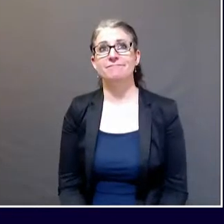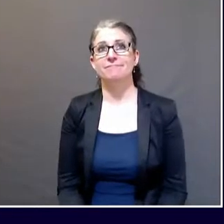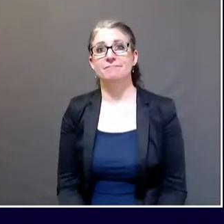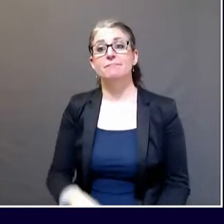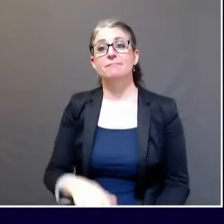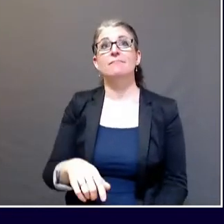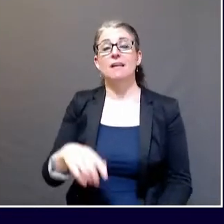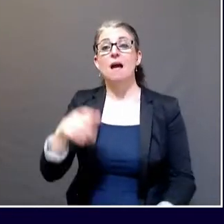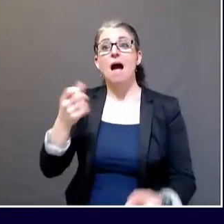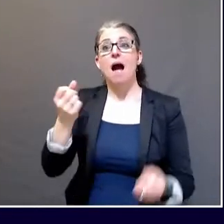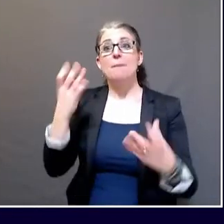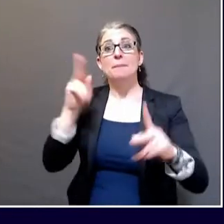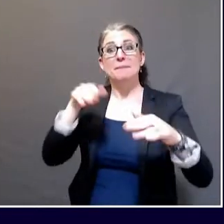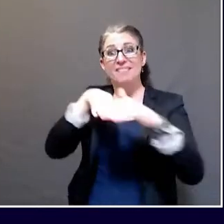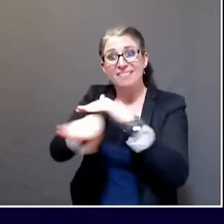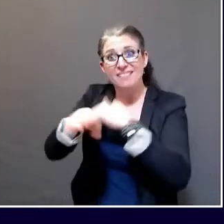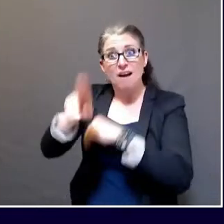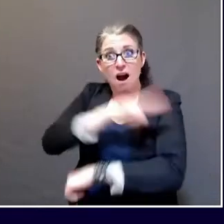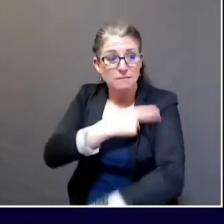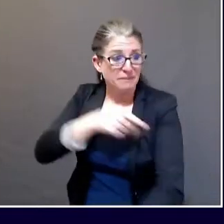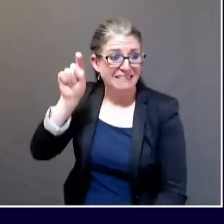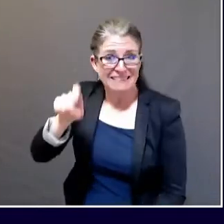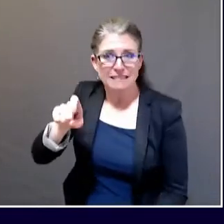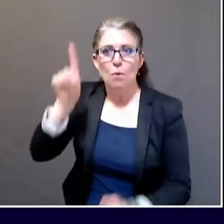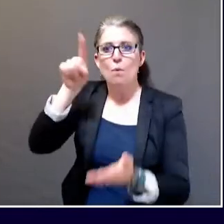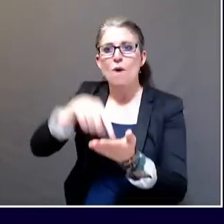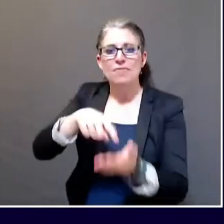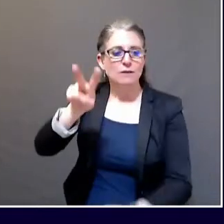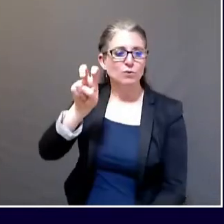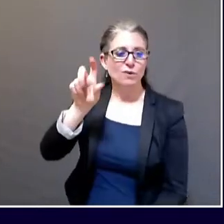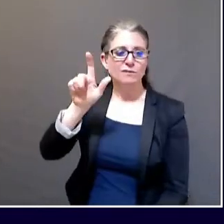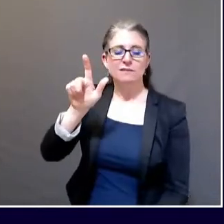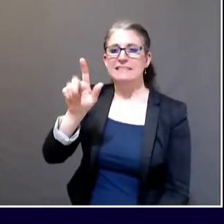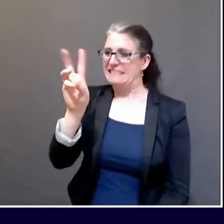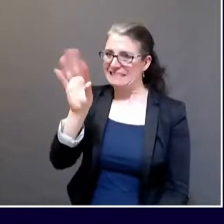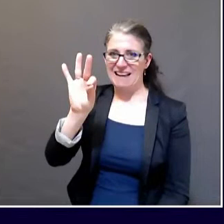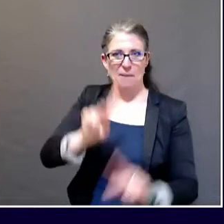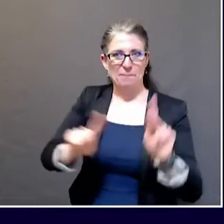1,269 people who have been hospitalized. Right now in Maine,